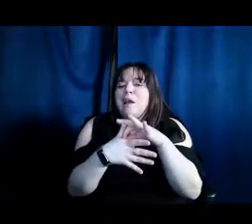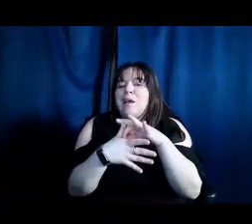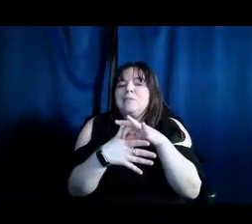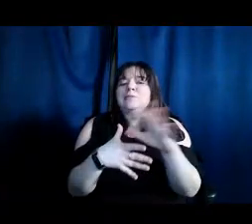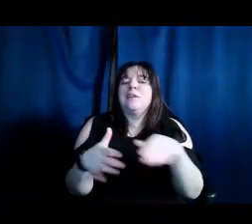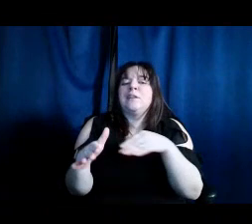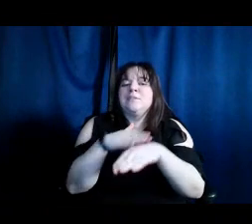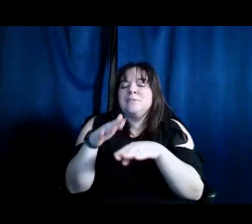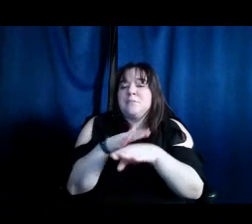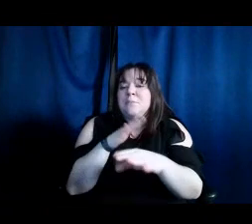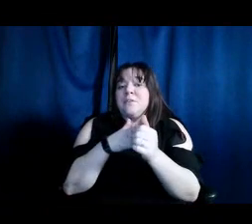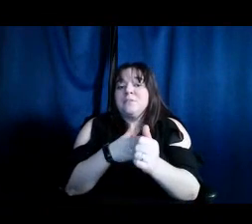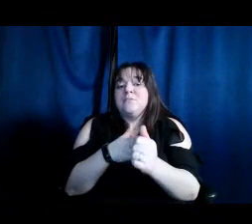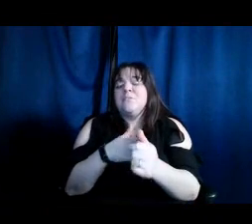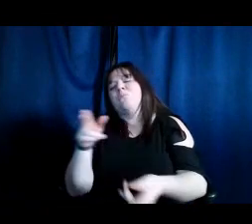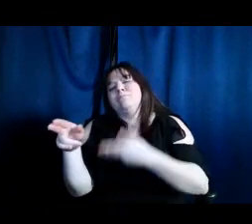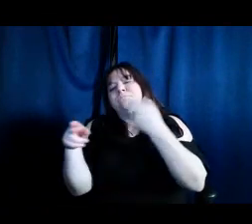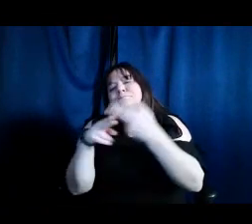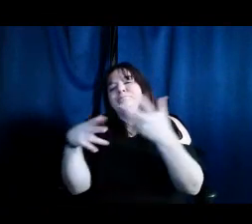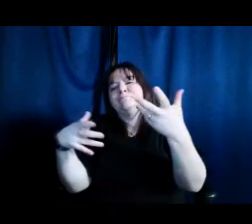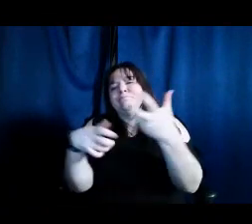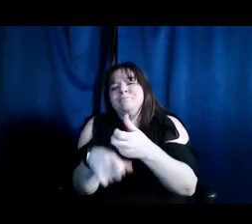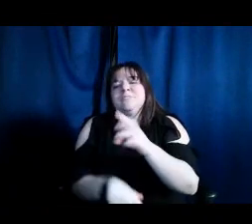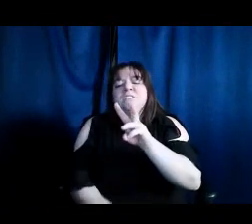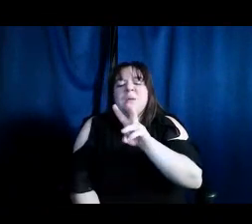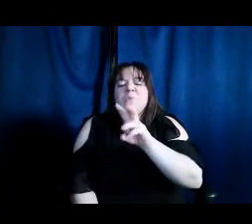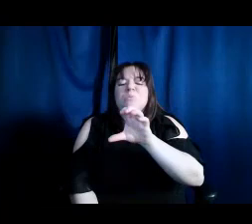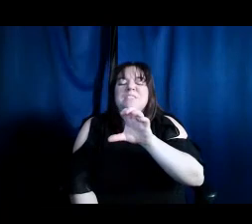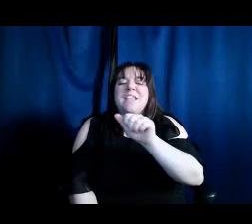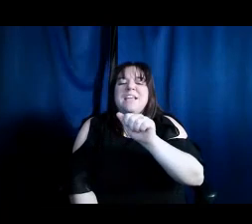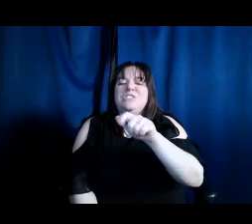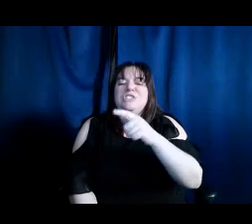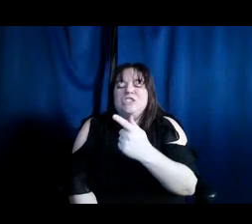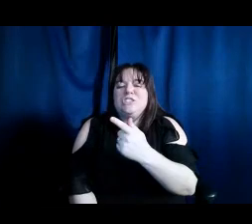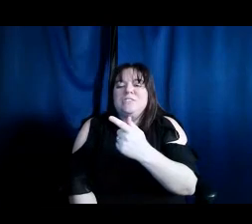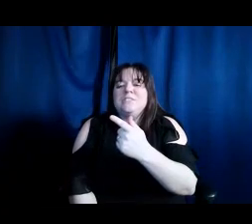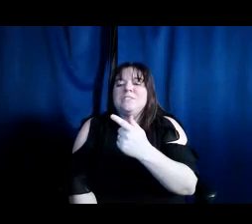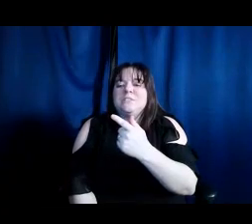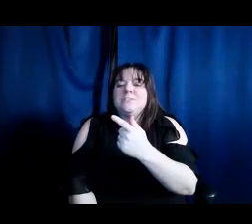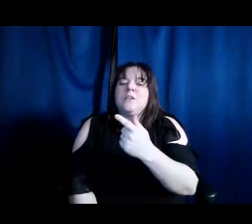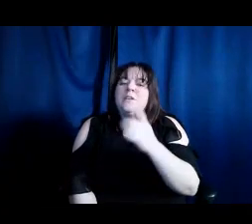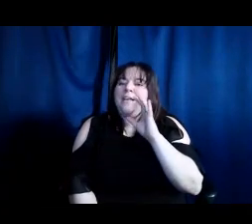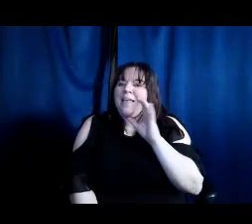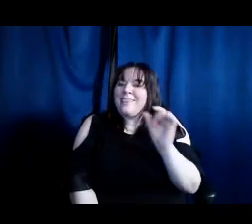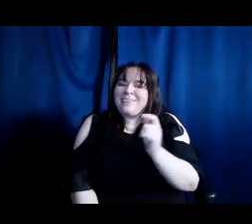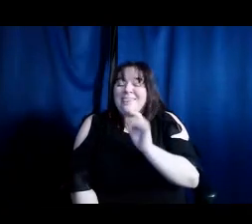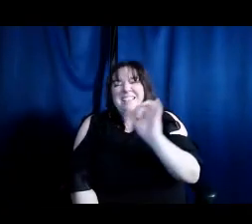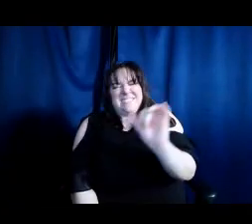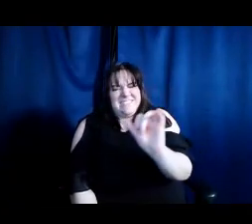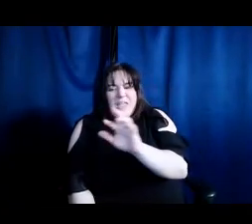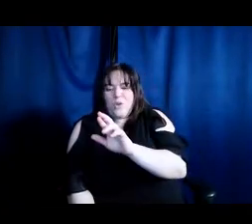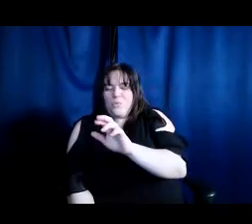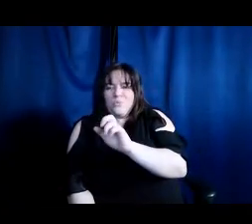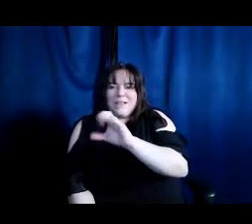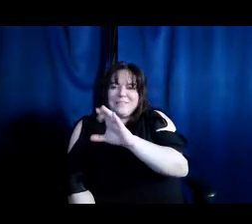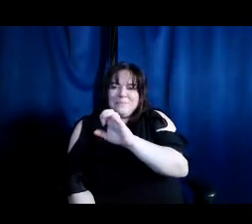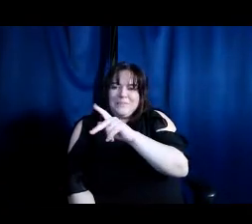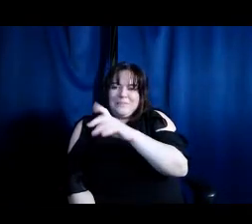as WCAG, WCAG, or WCAG, are like a recipe, and they set you up for